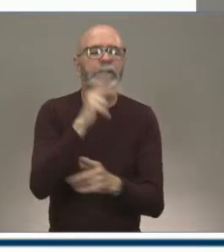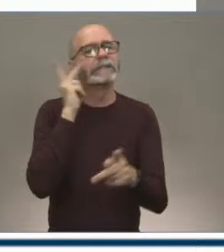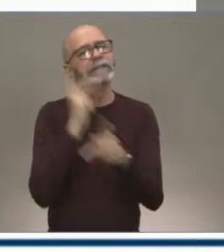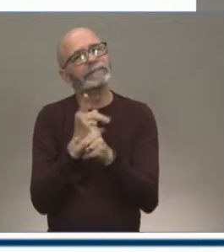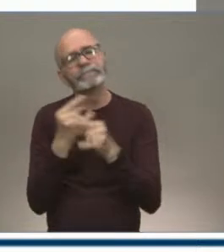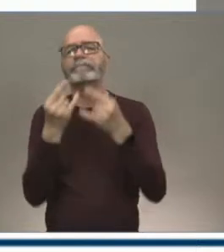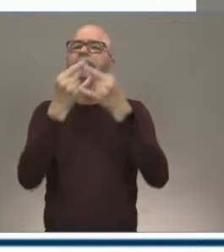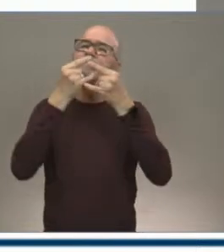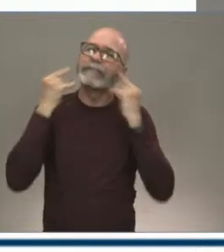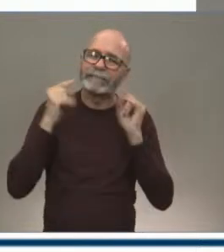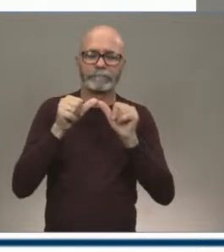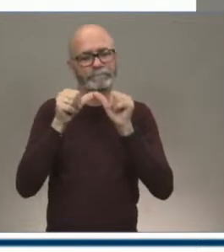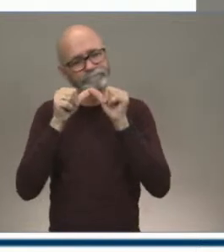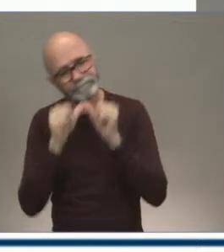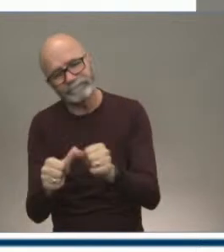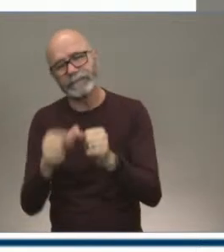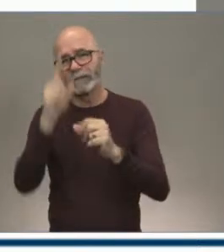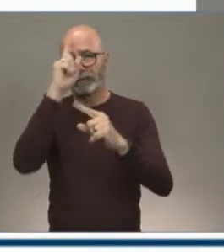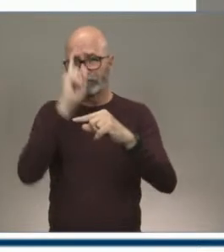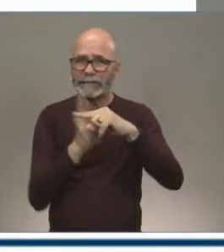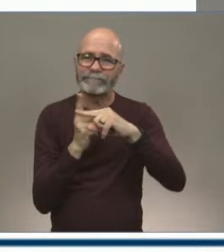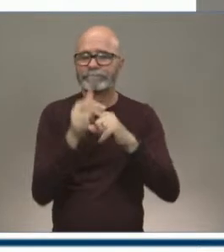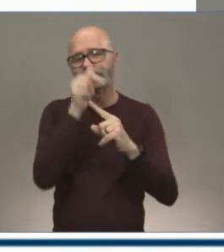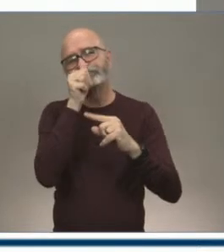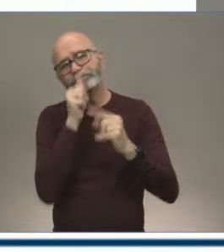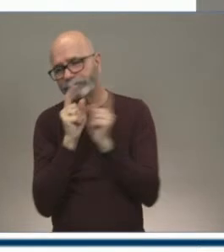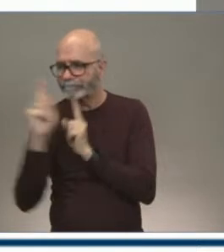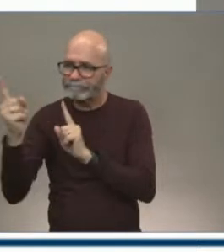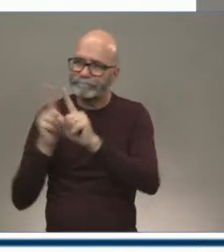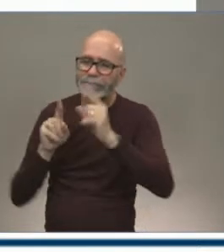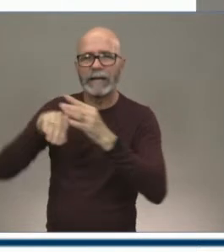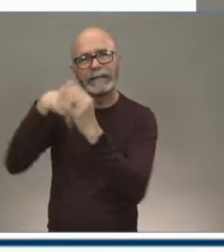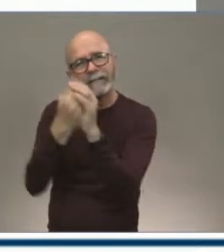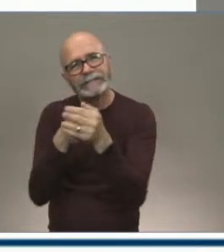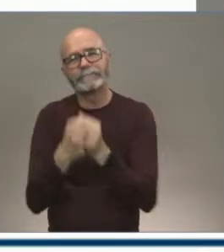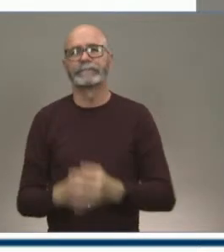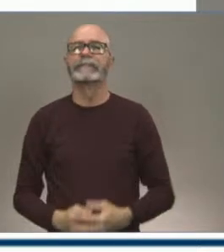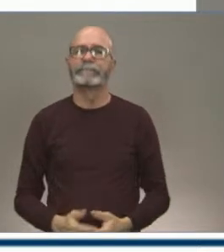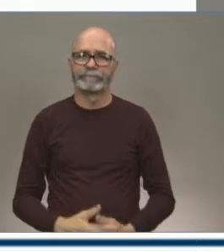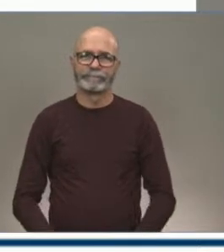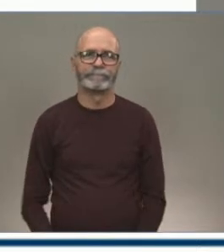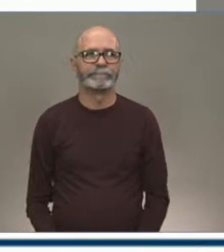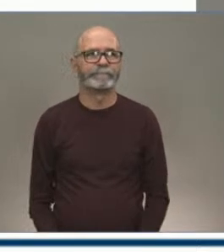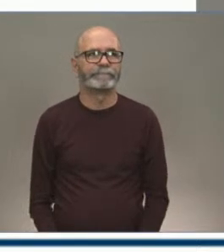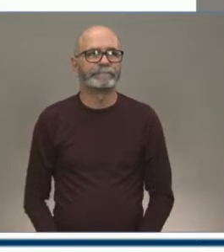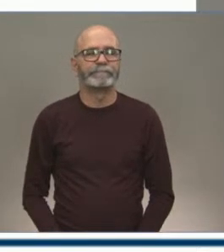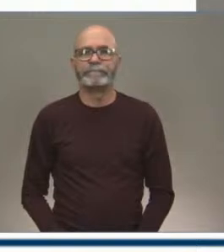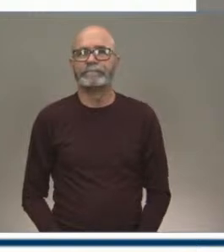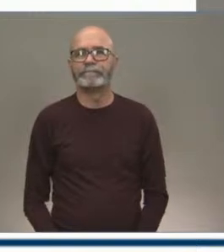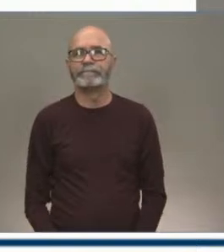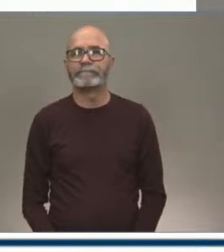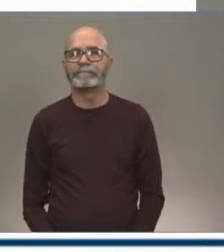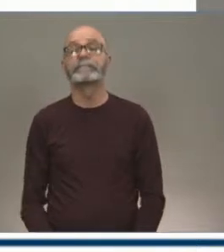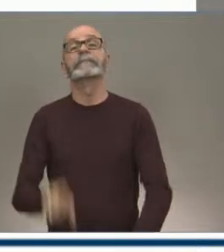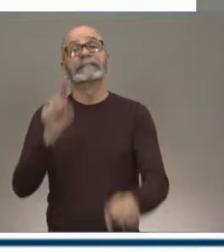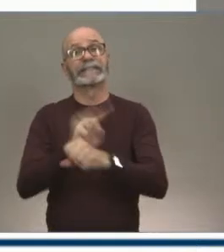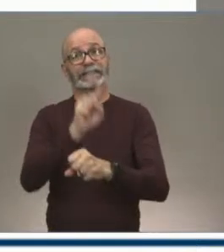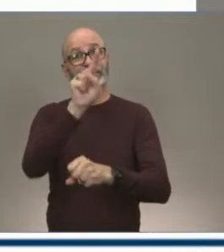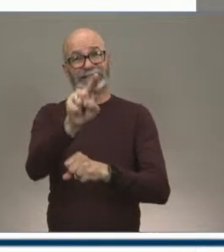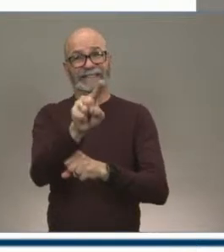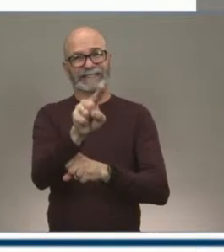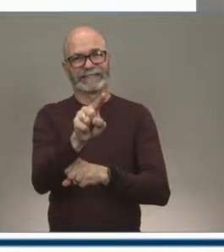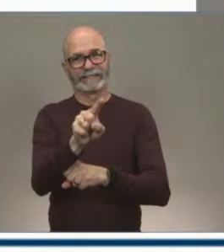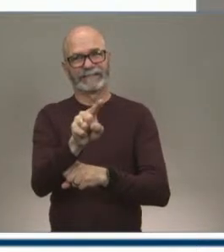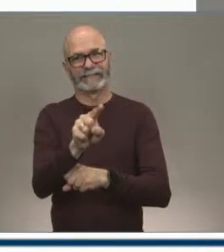follow all the public health measures. Next week, the first of 13 vaccination clinics in the Migmaw communities across